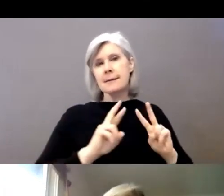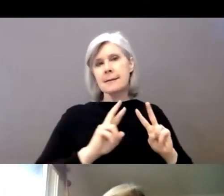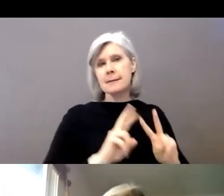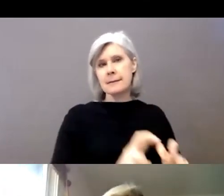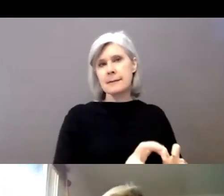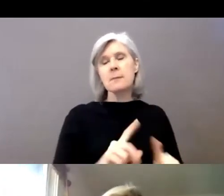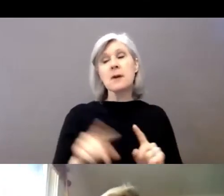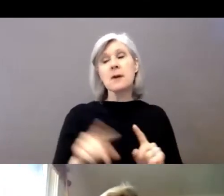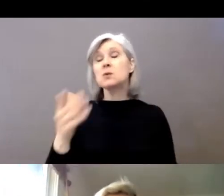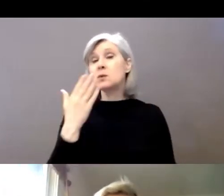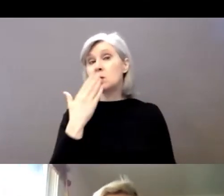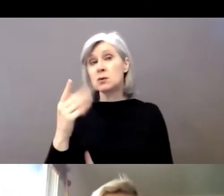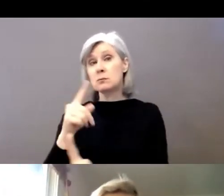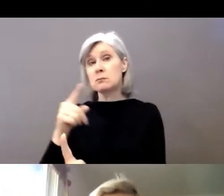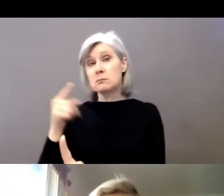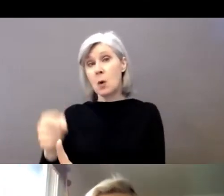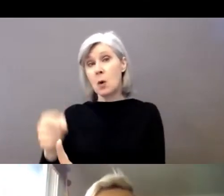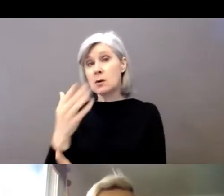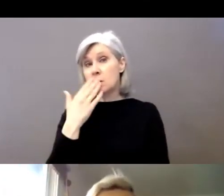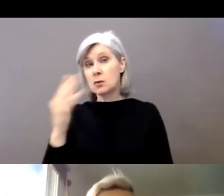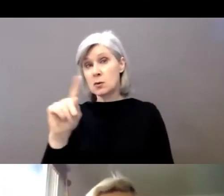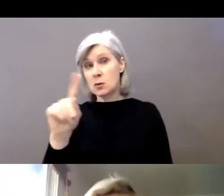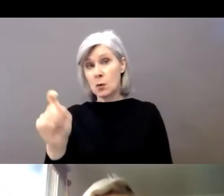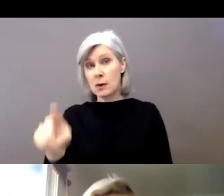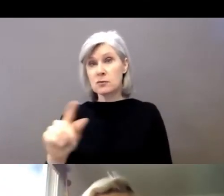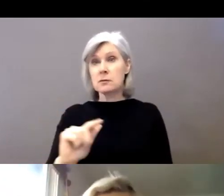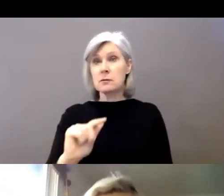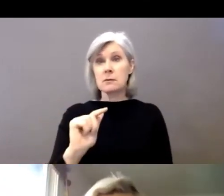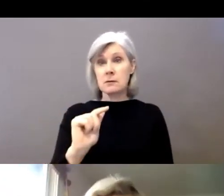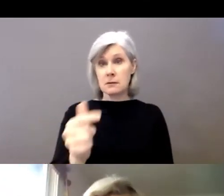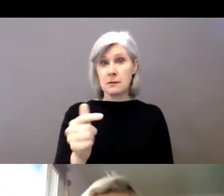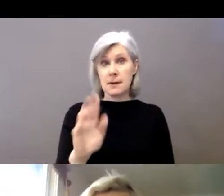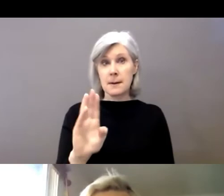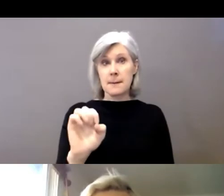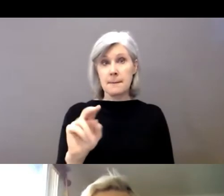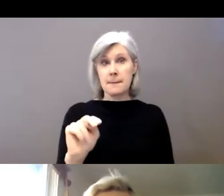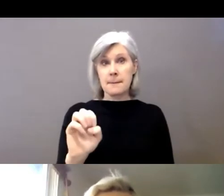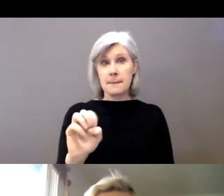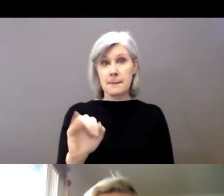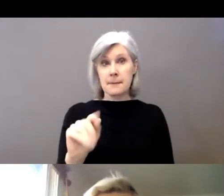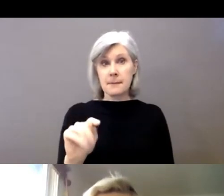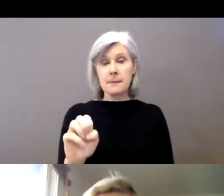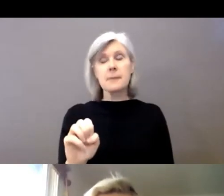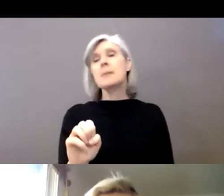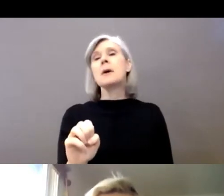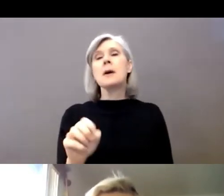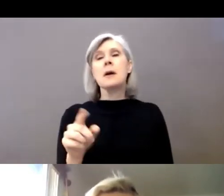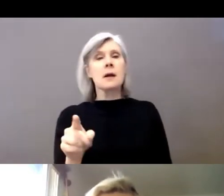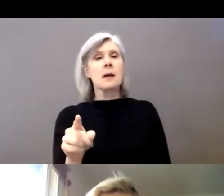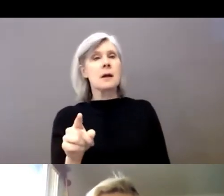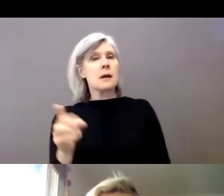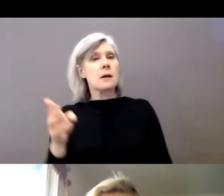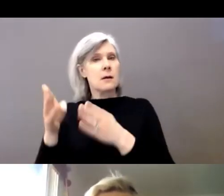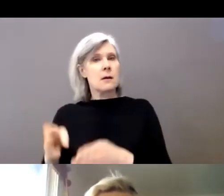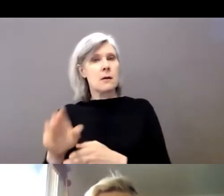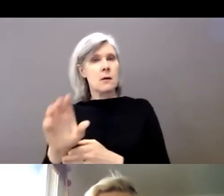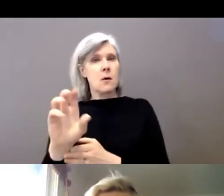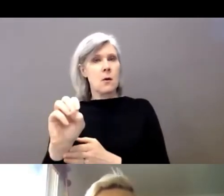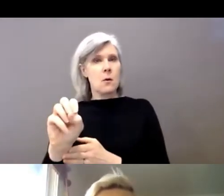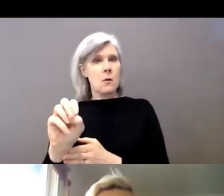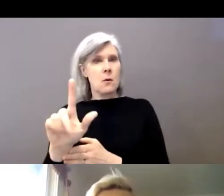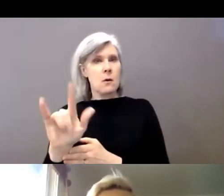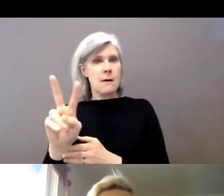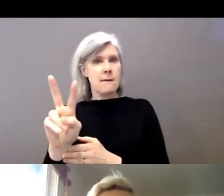Benedict. Another question from Olive in PEI. She is